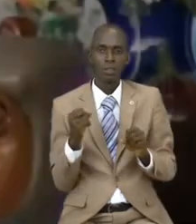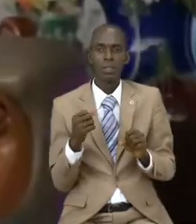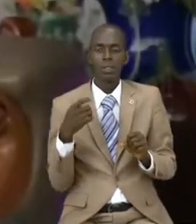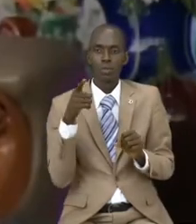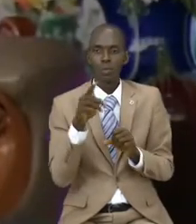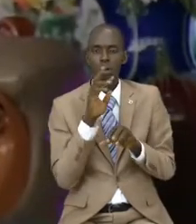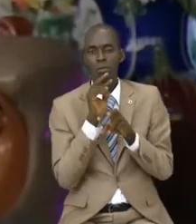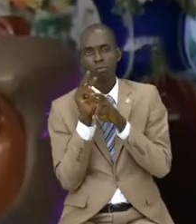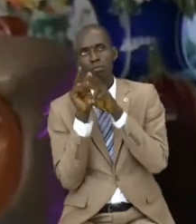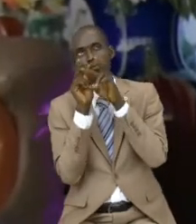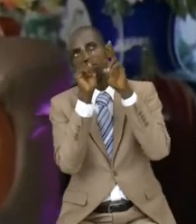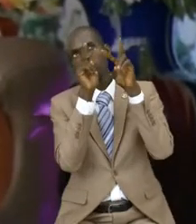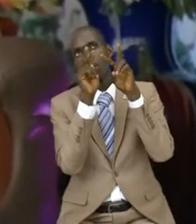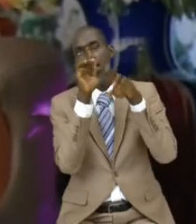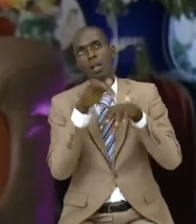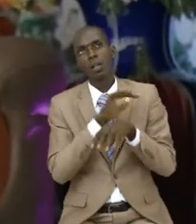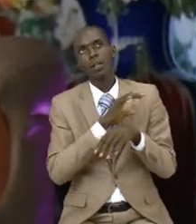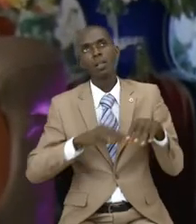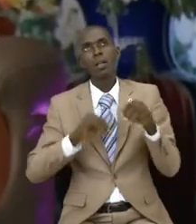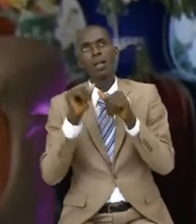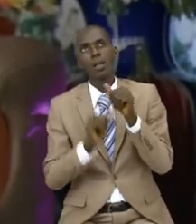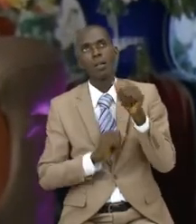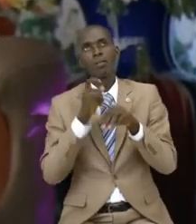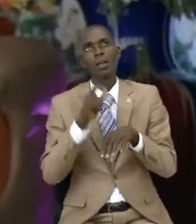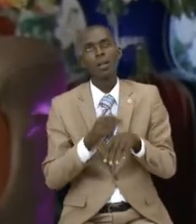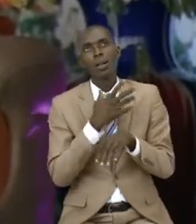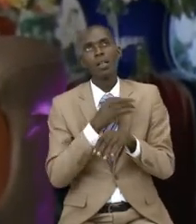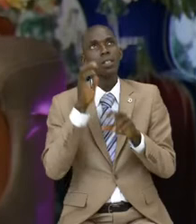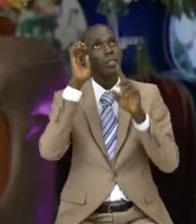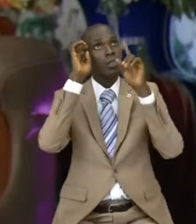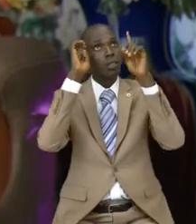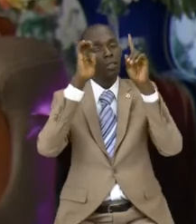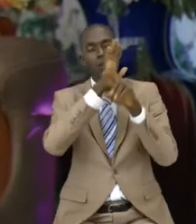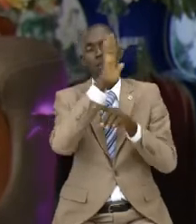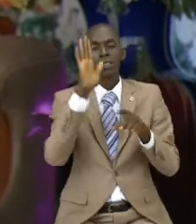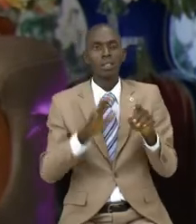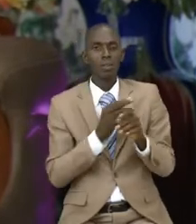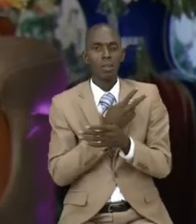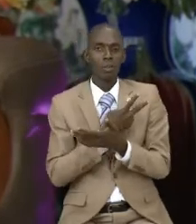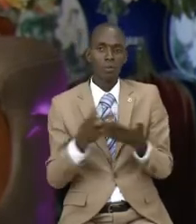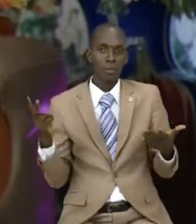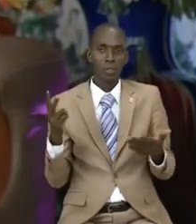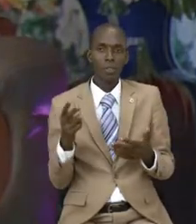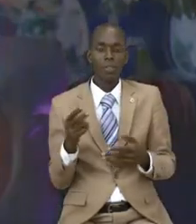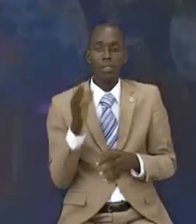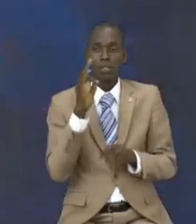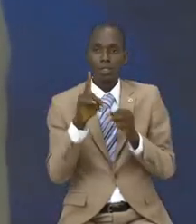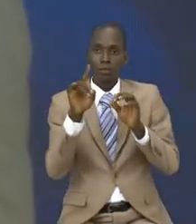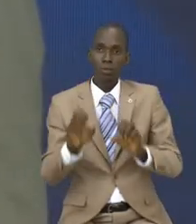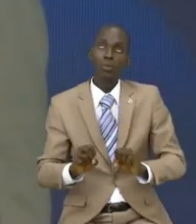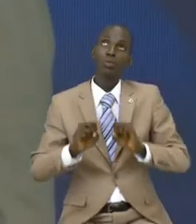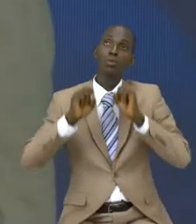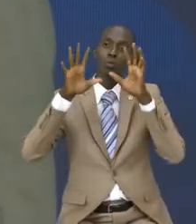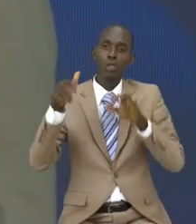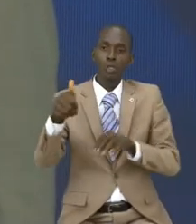at him every time, and he never failed. If you submit yourself to